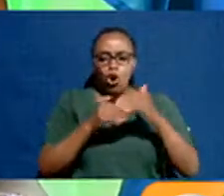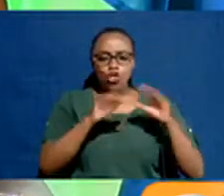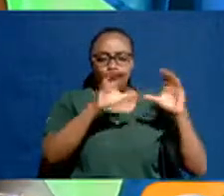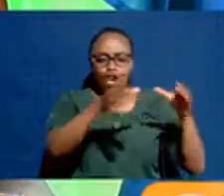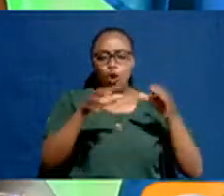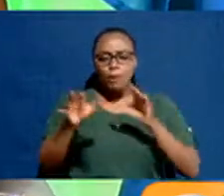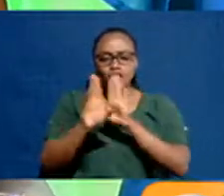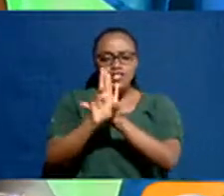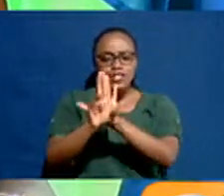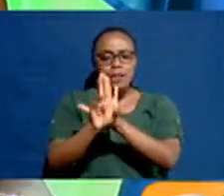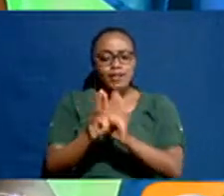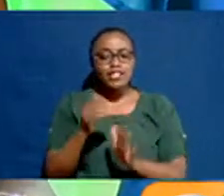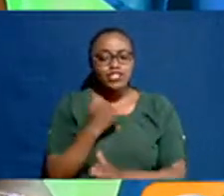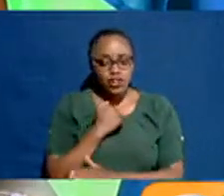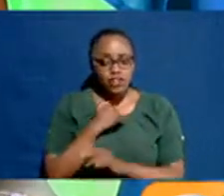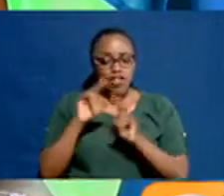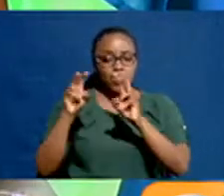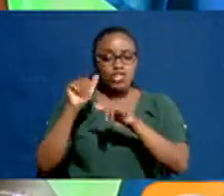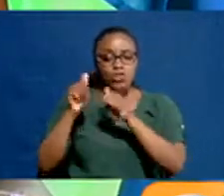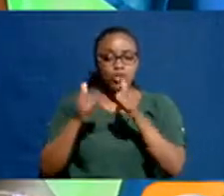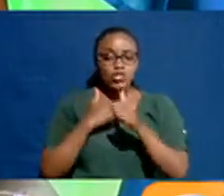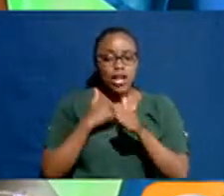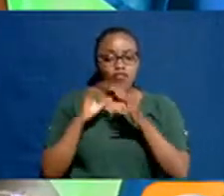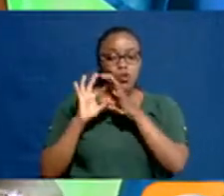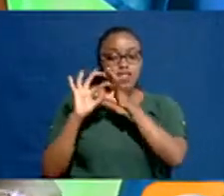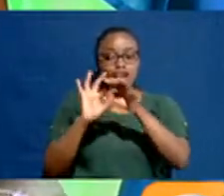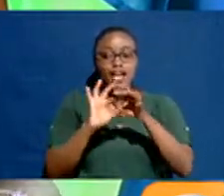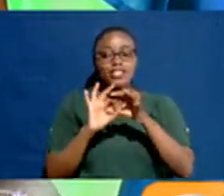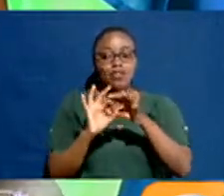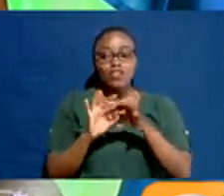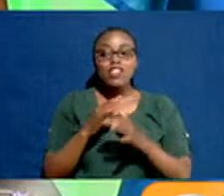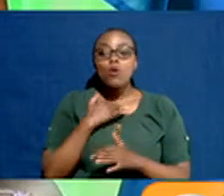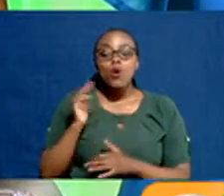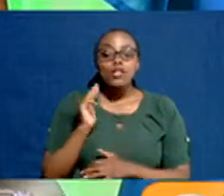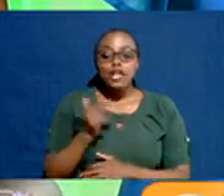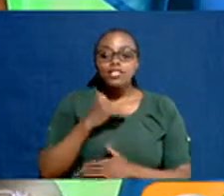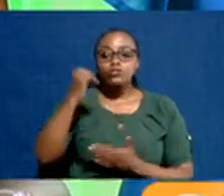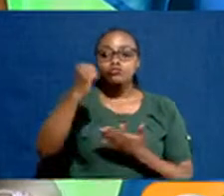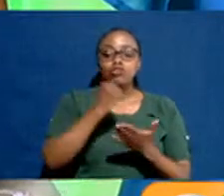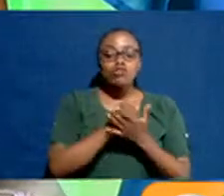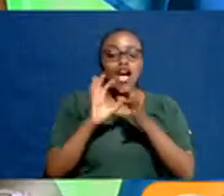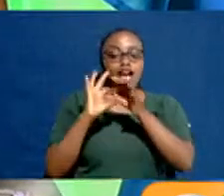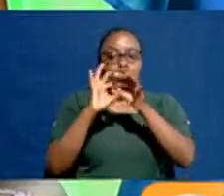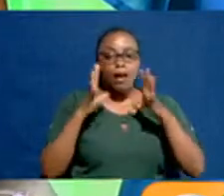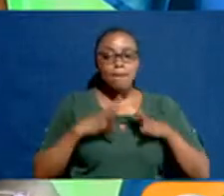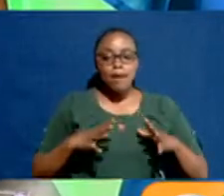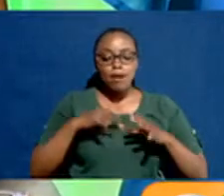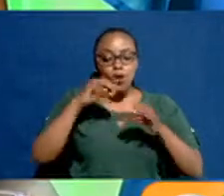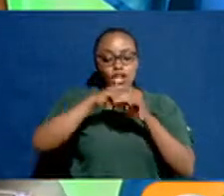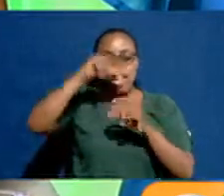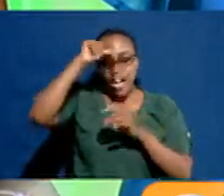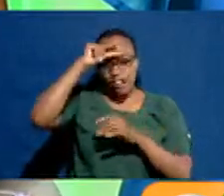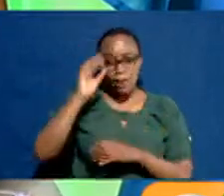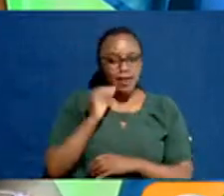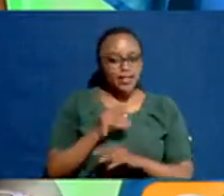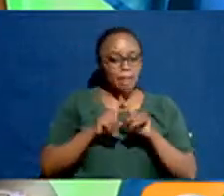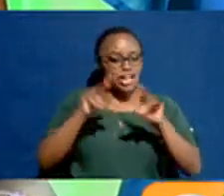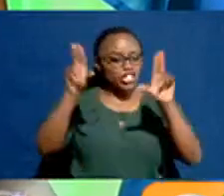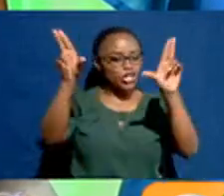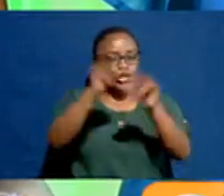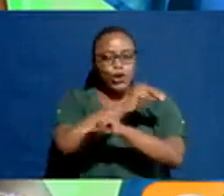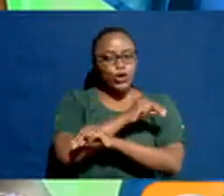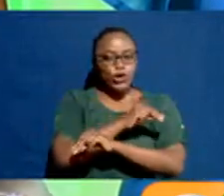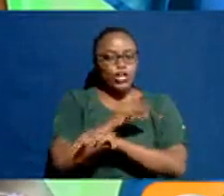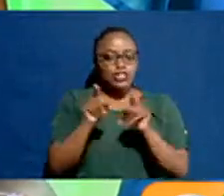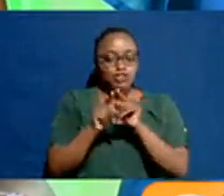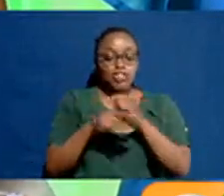is represented. The issue we have with Azimio, they want us to bring us Azimio people, okay, in our government. But we, Deputy President, because they